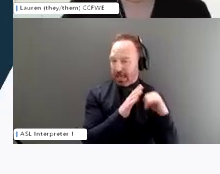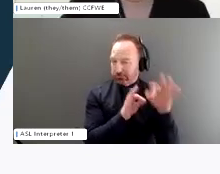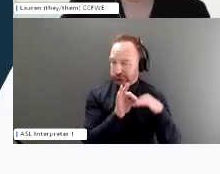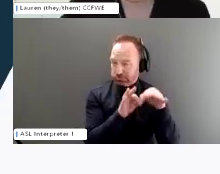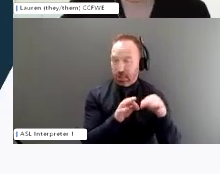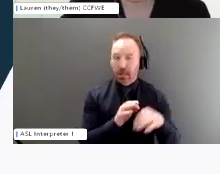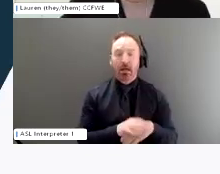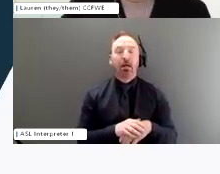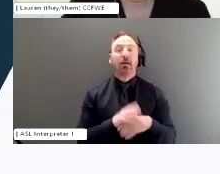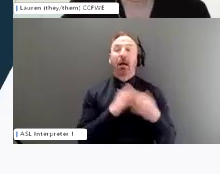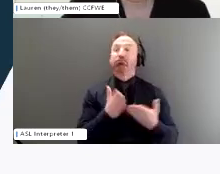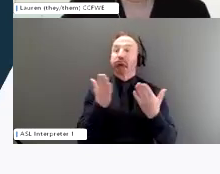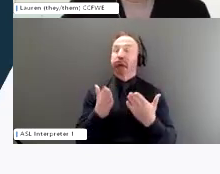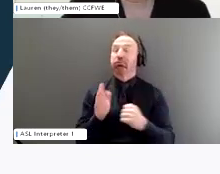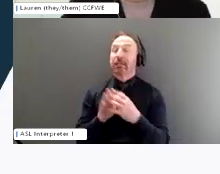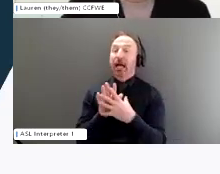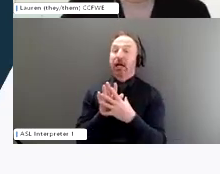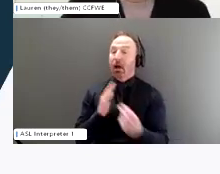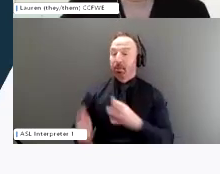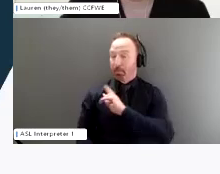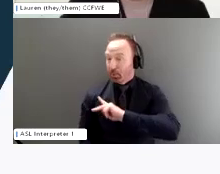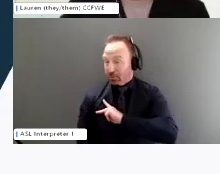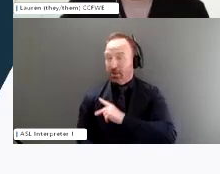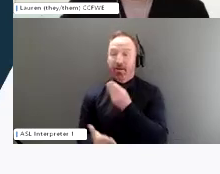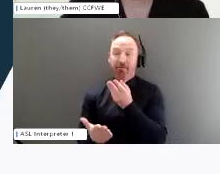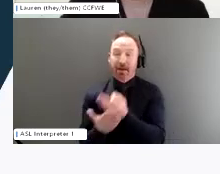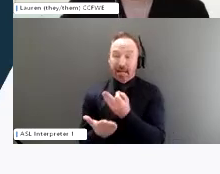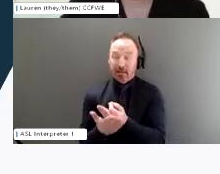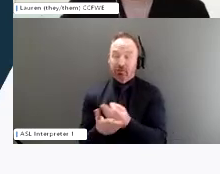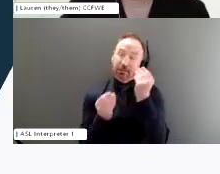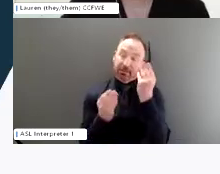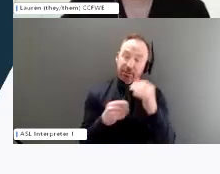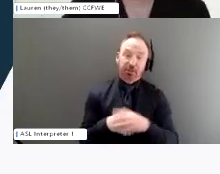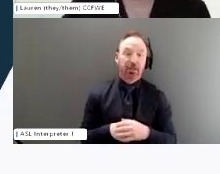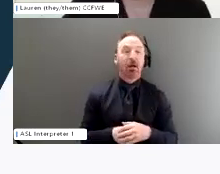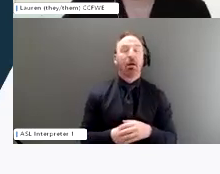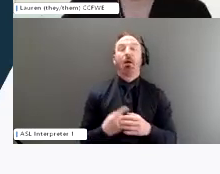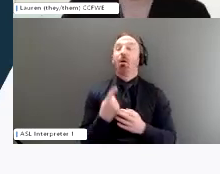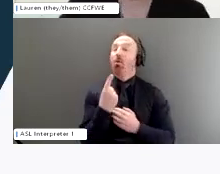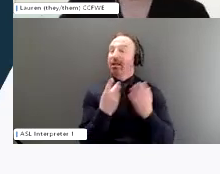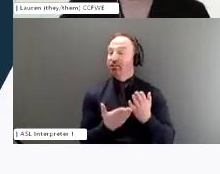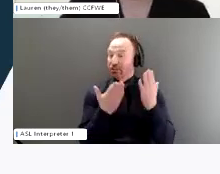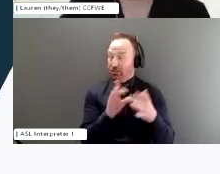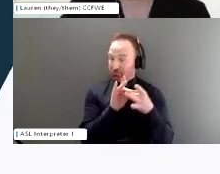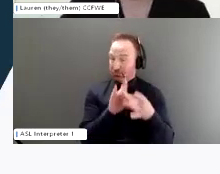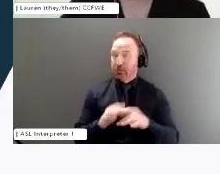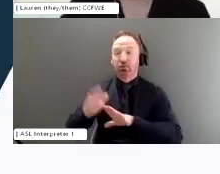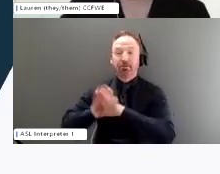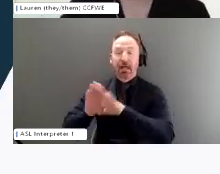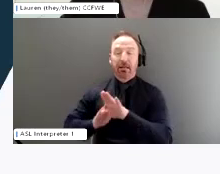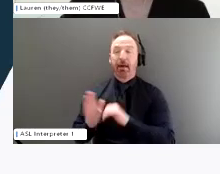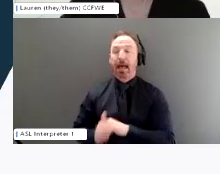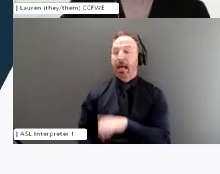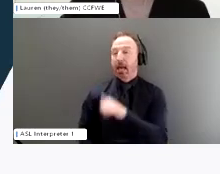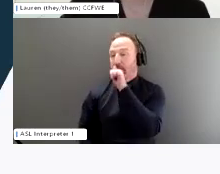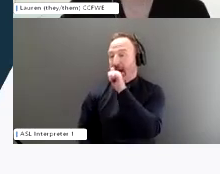of personal and financial records. So one suggestion is related to that is developing a private financial